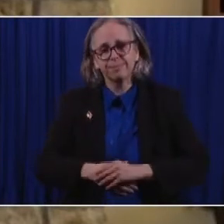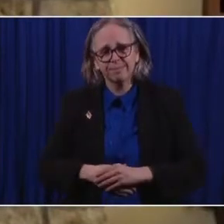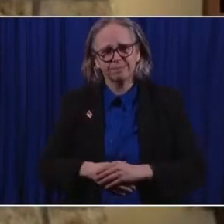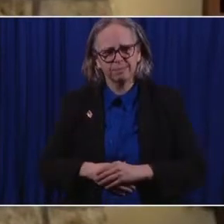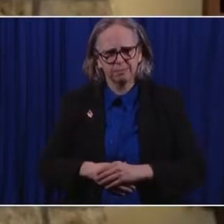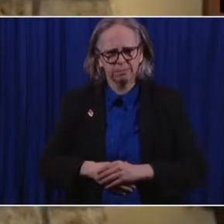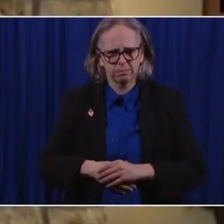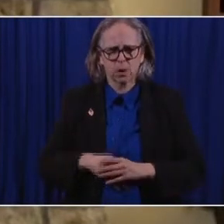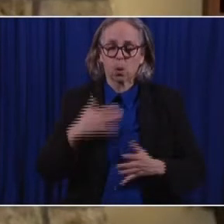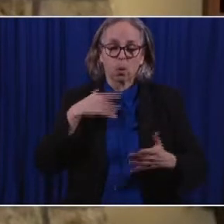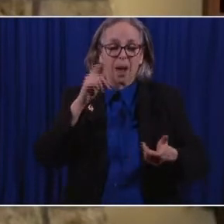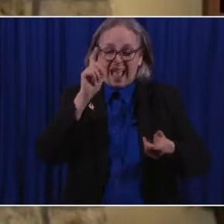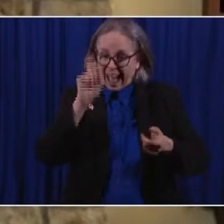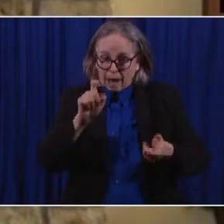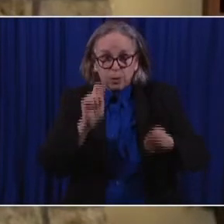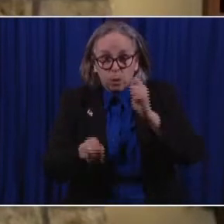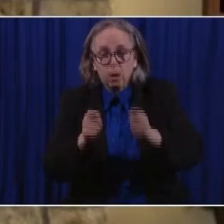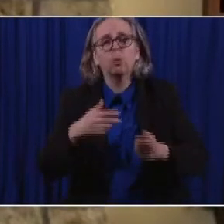go.